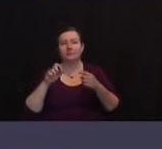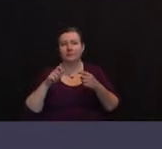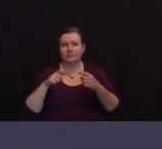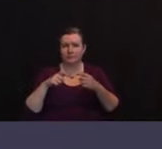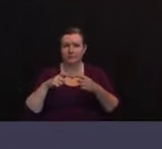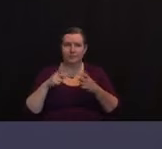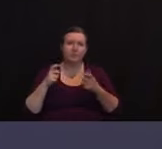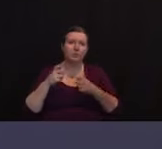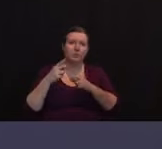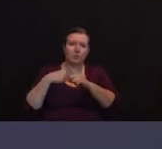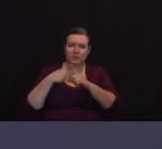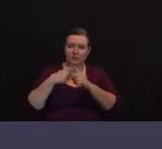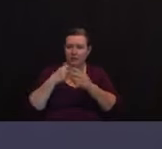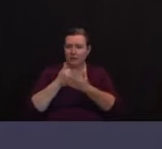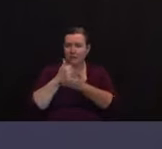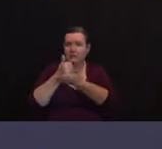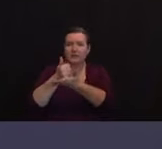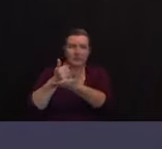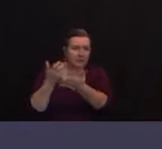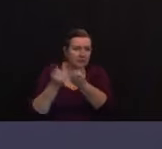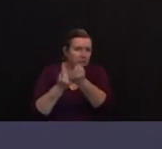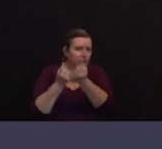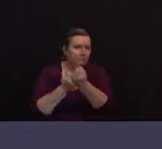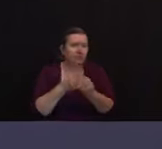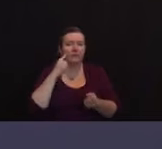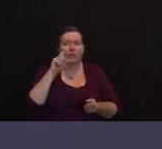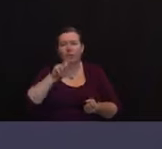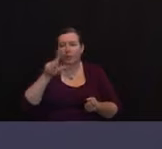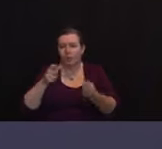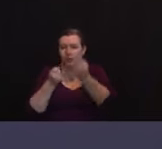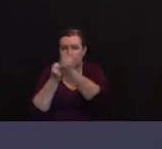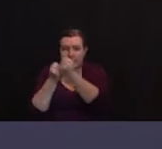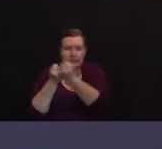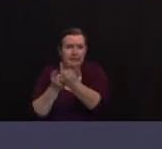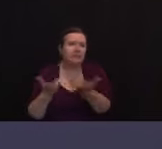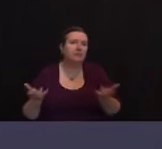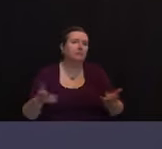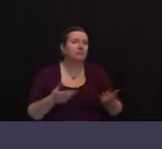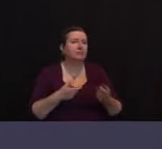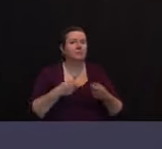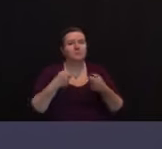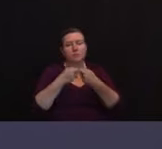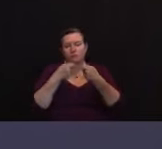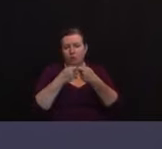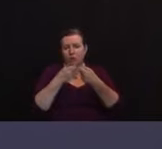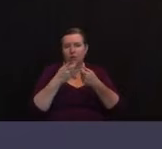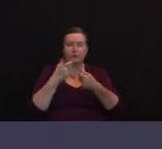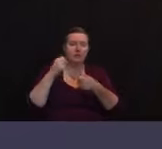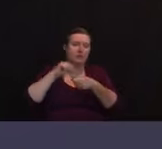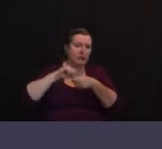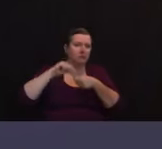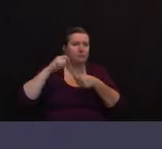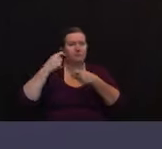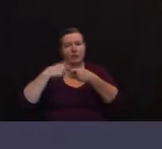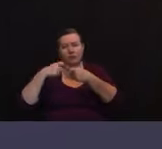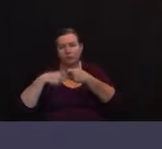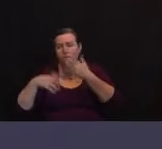assistance, all of the utilities payments that are in arrearages. I think now the estimate's $700